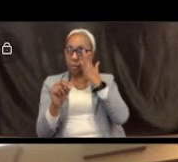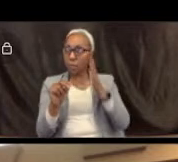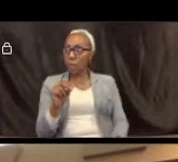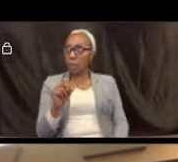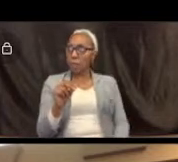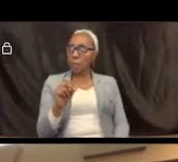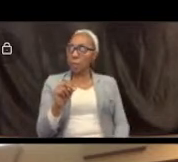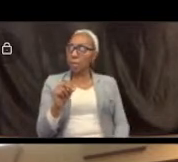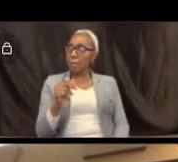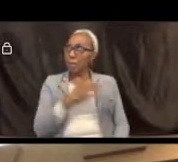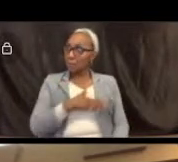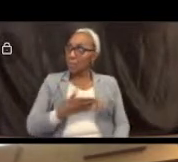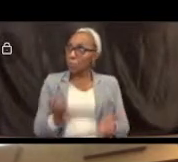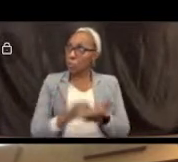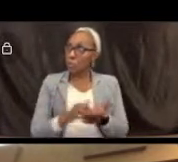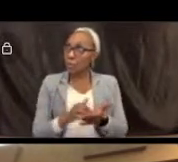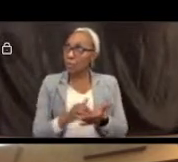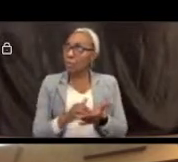Could you please repeat?